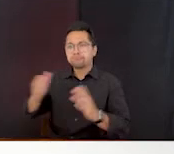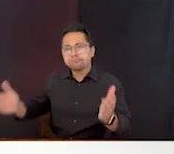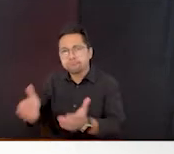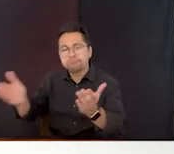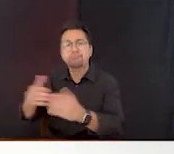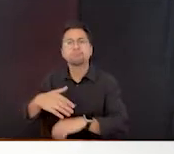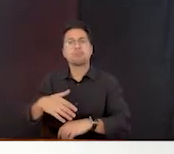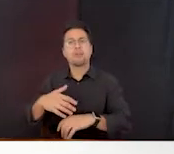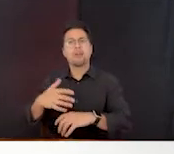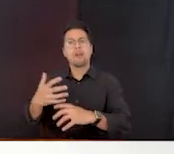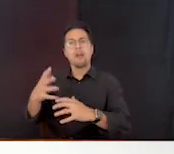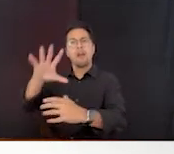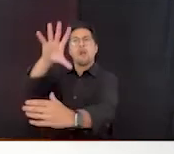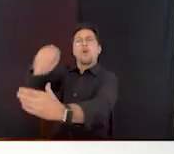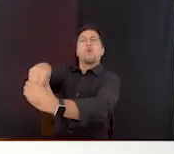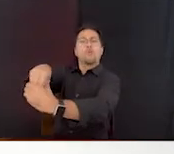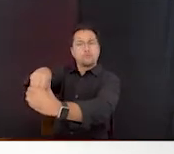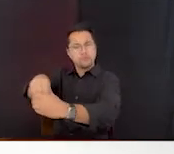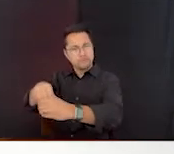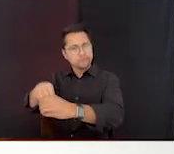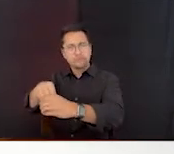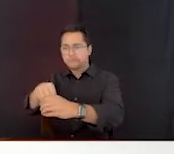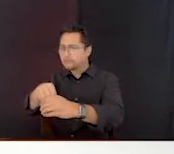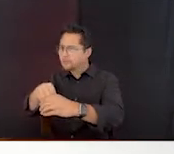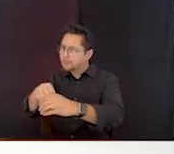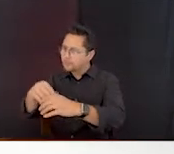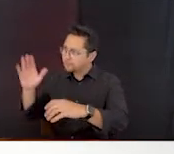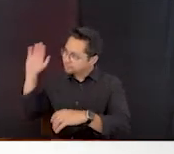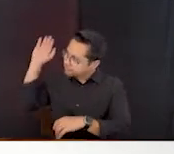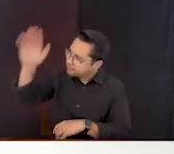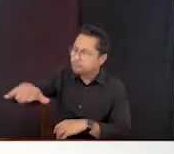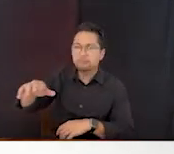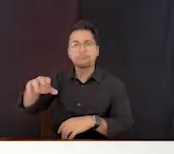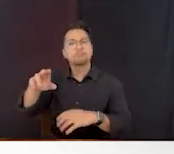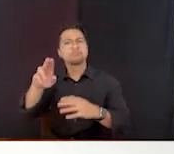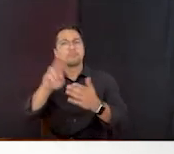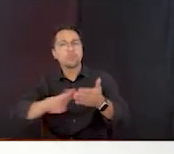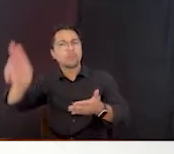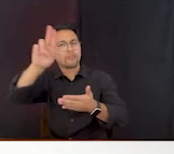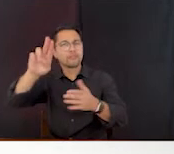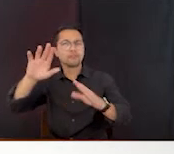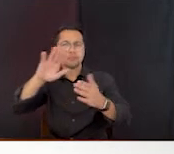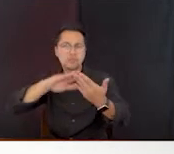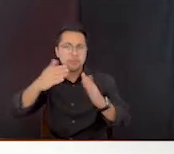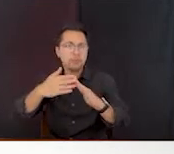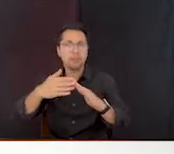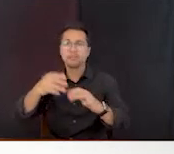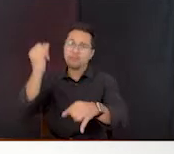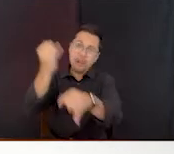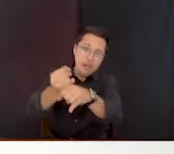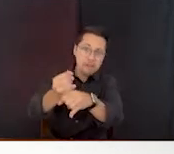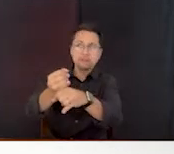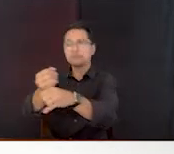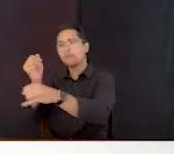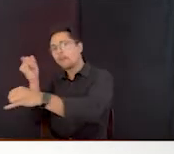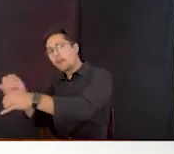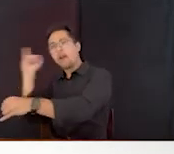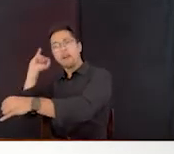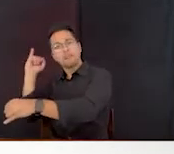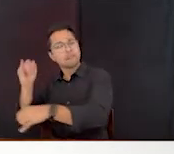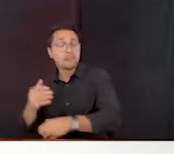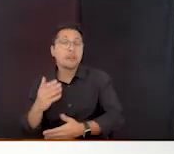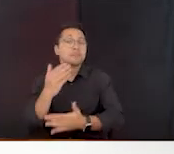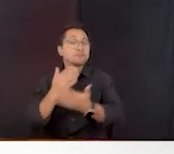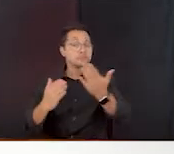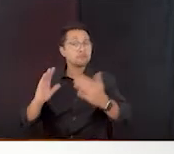organization with and without disabilities. We strive to empower, promote,